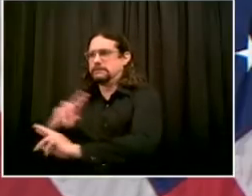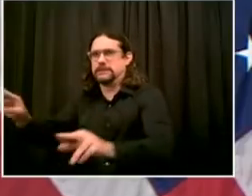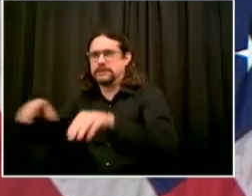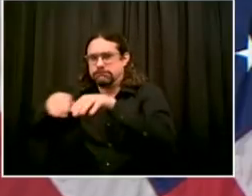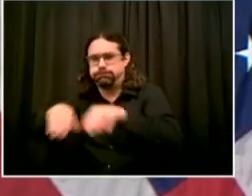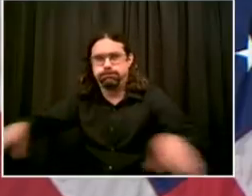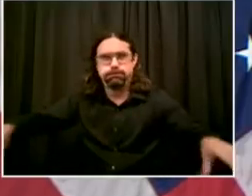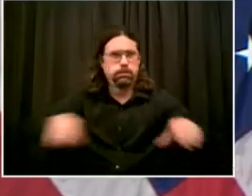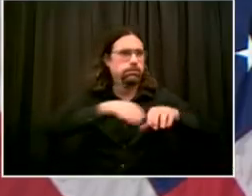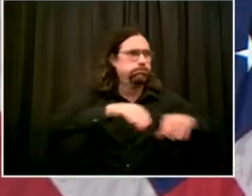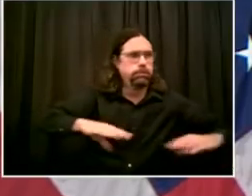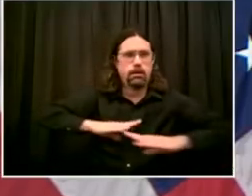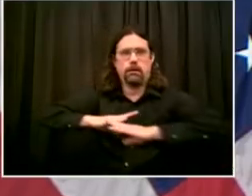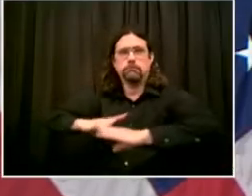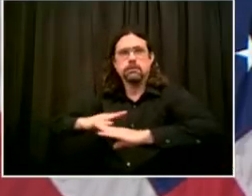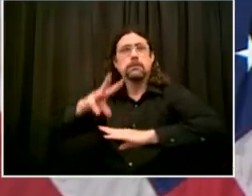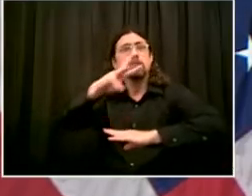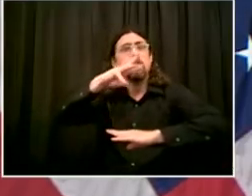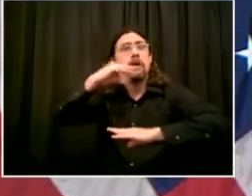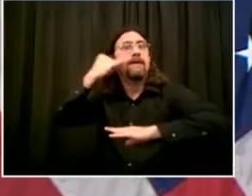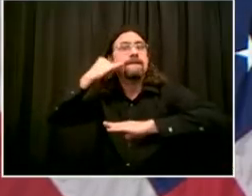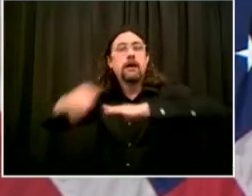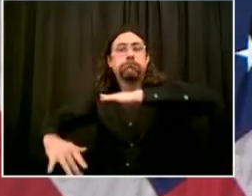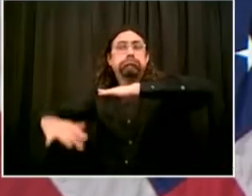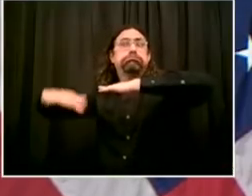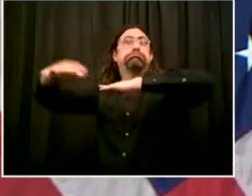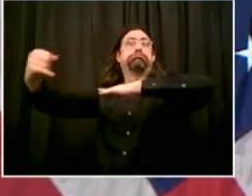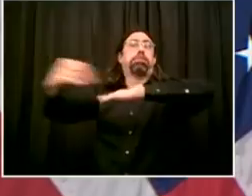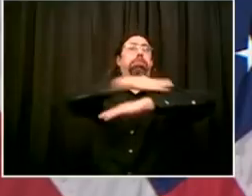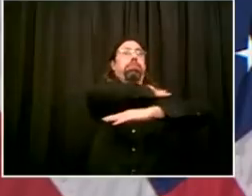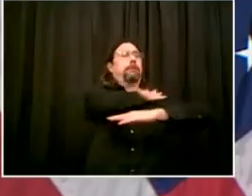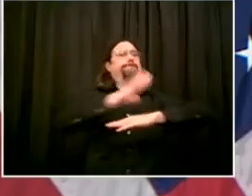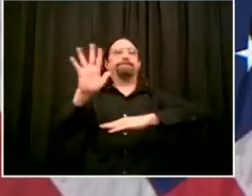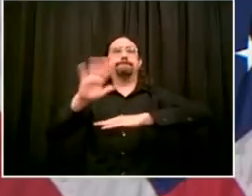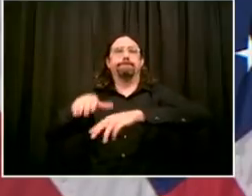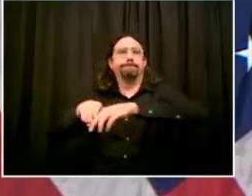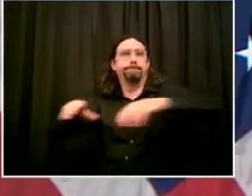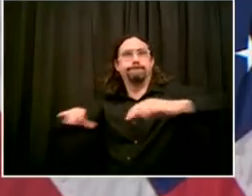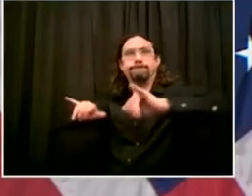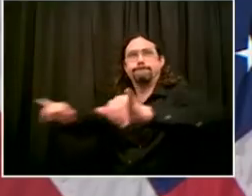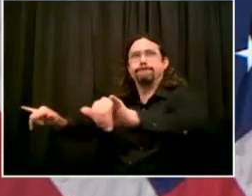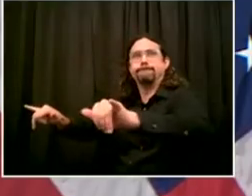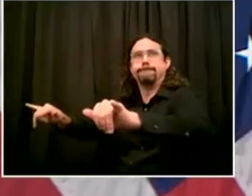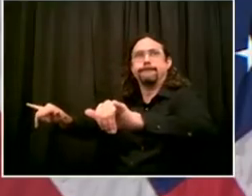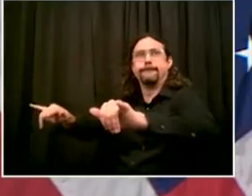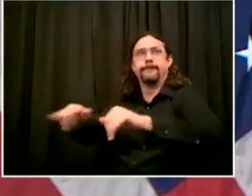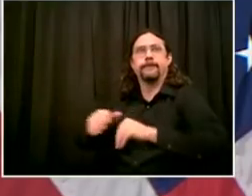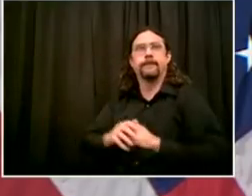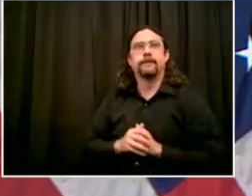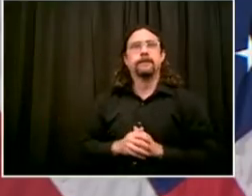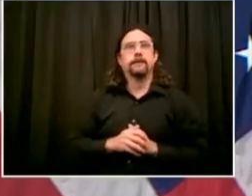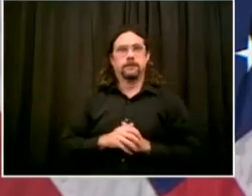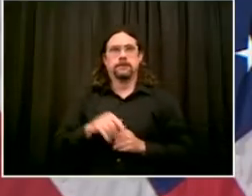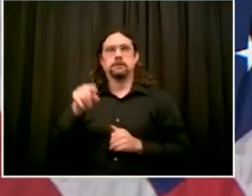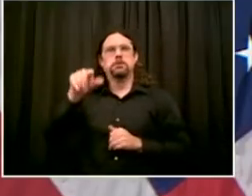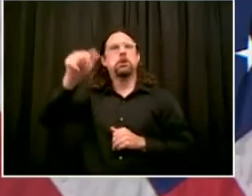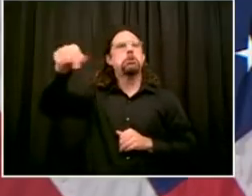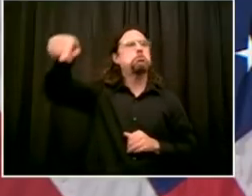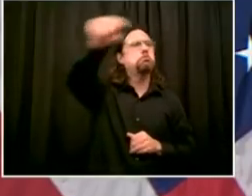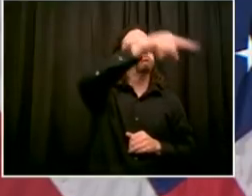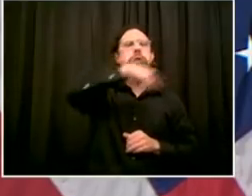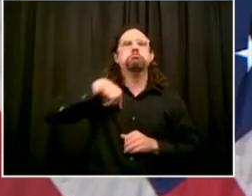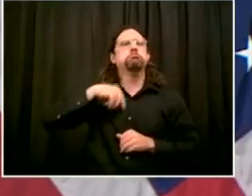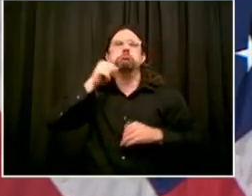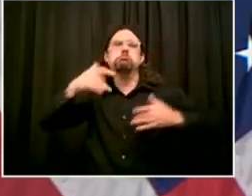threat for storm surge. The site itself consists of pre-deployed HESCO barriers, which are large sandbags, and then